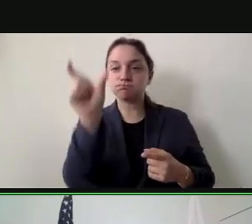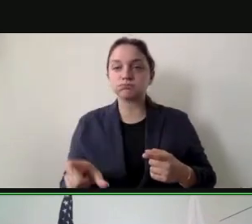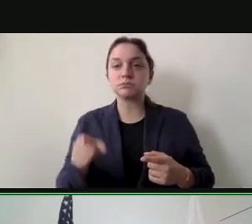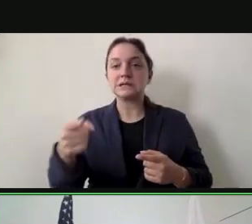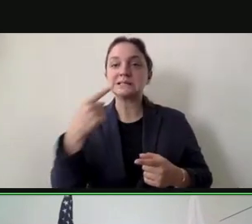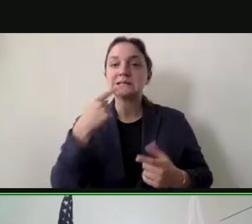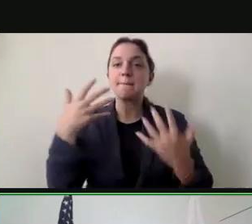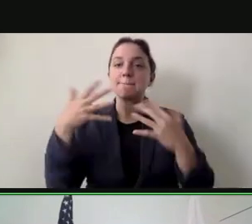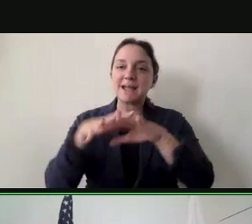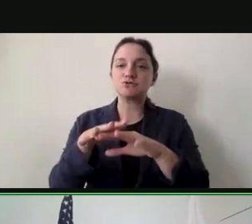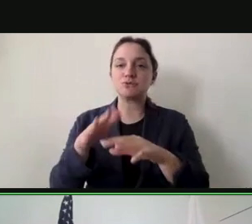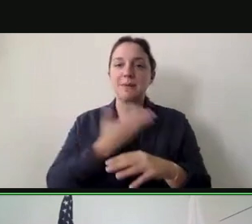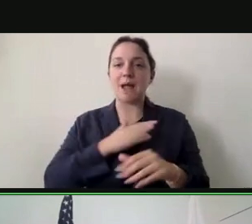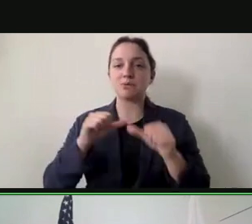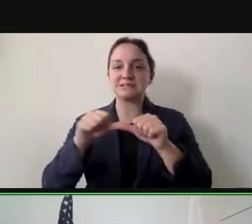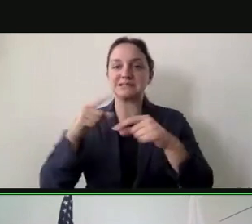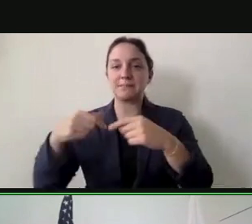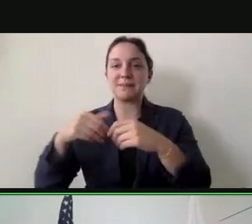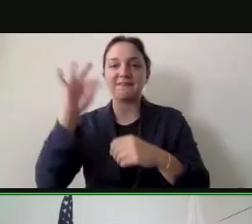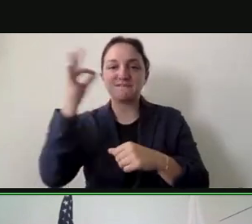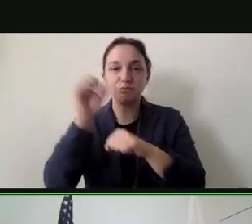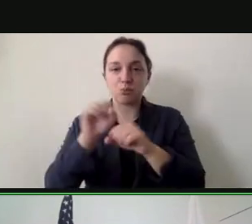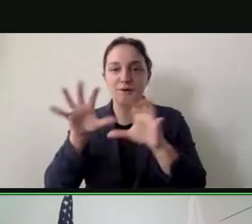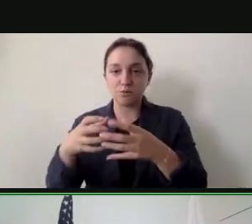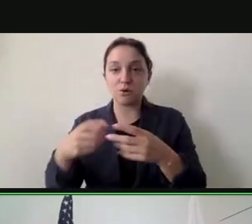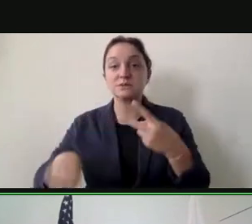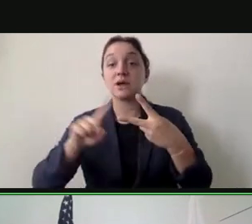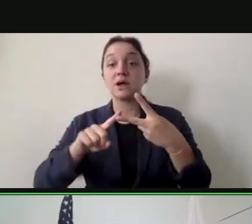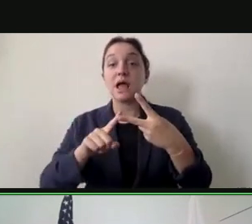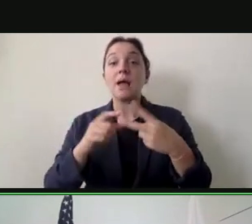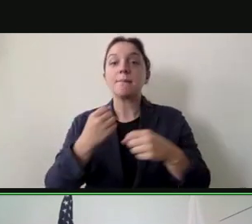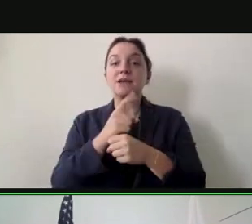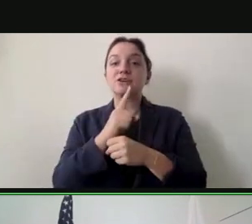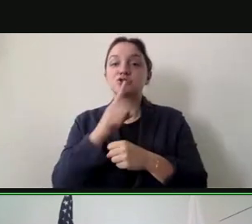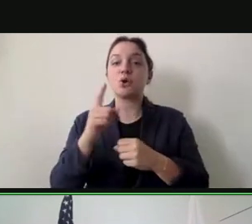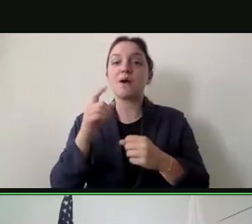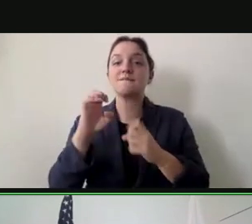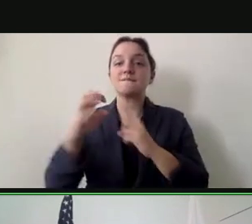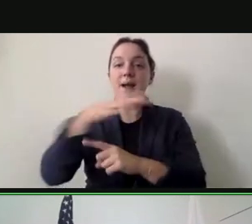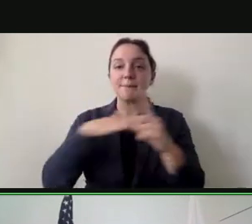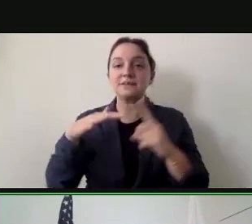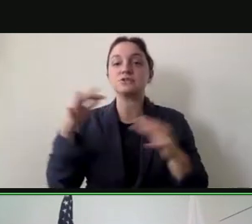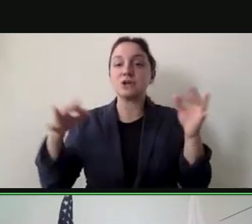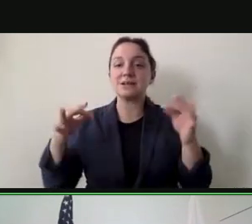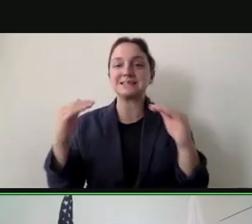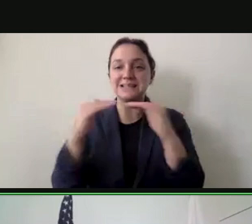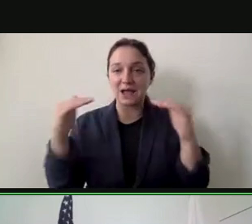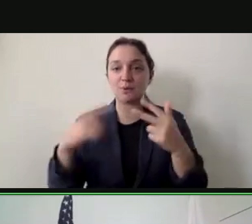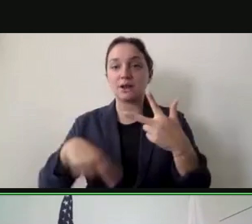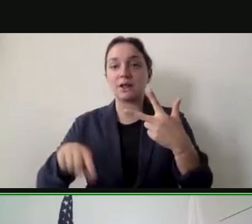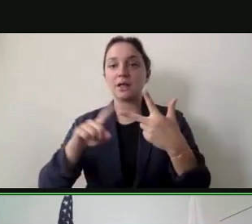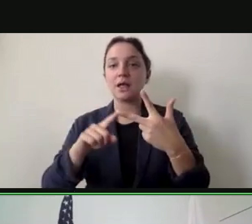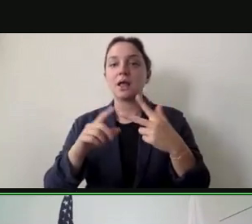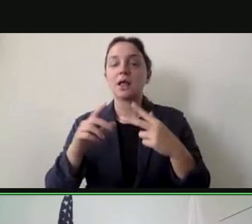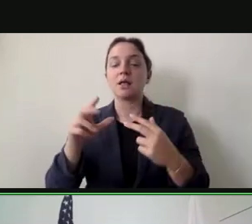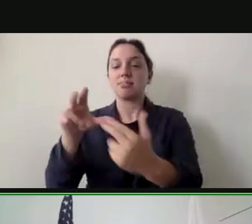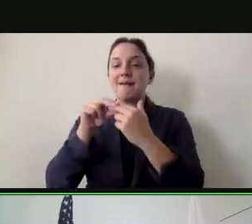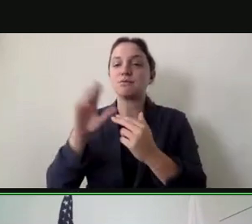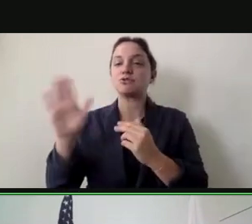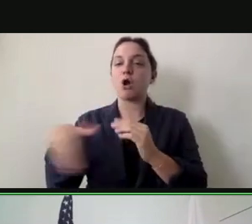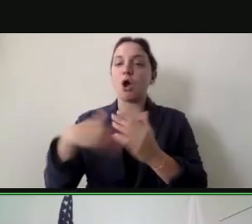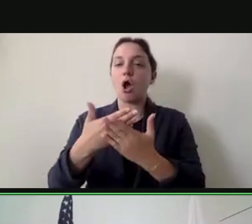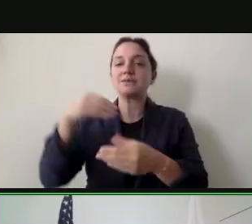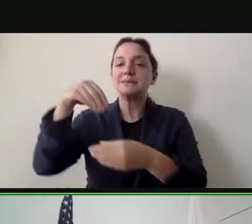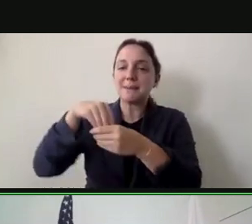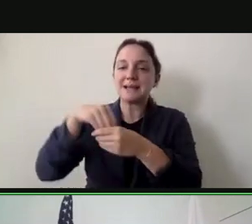we're integrating environmental justice and equity, and we're utilizing our leverage to bring more public and private sector partners to